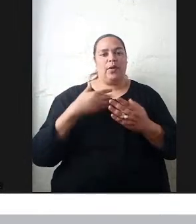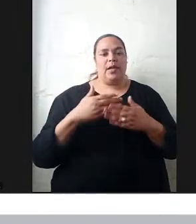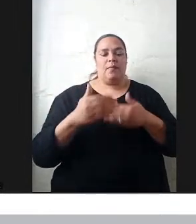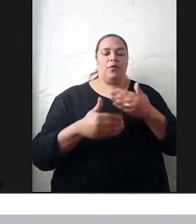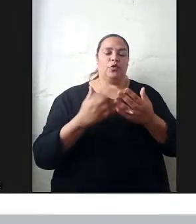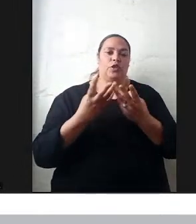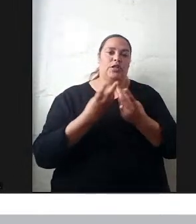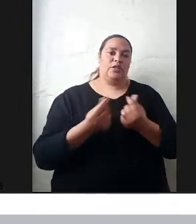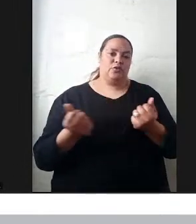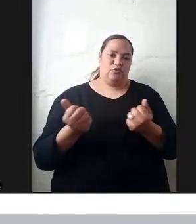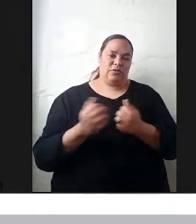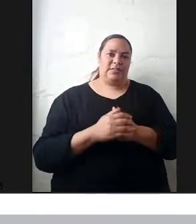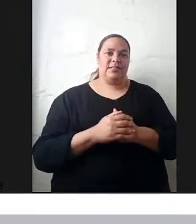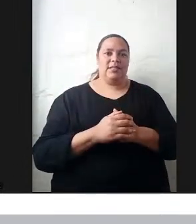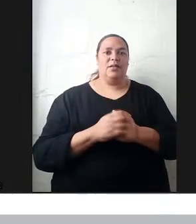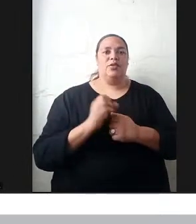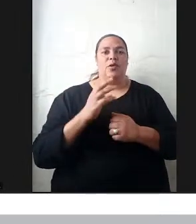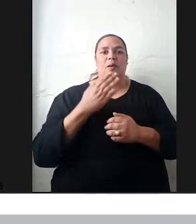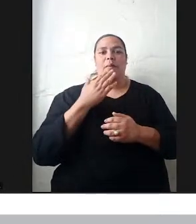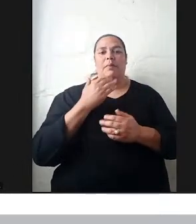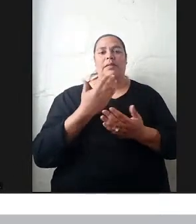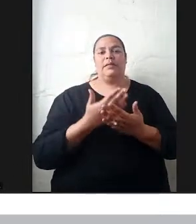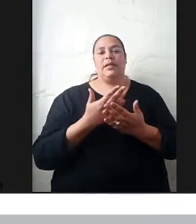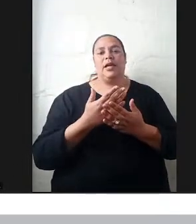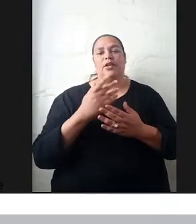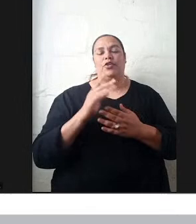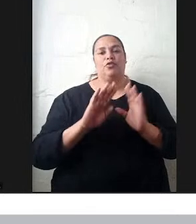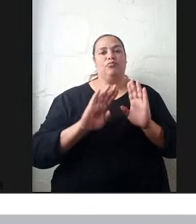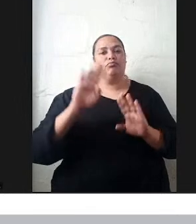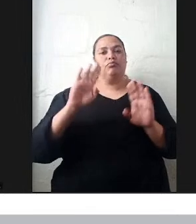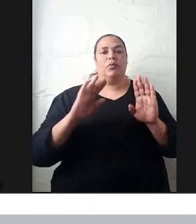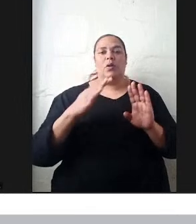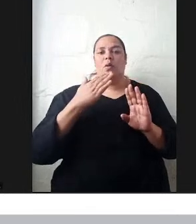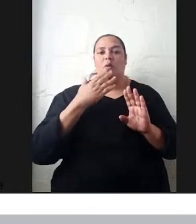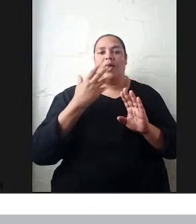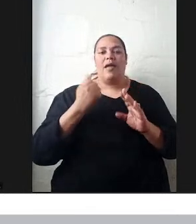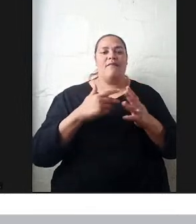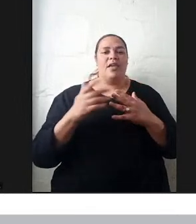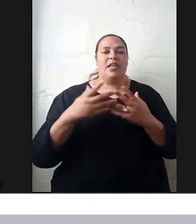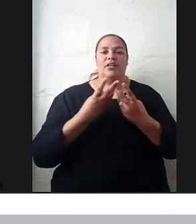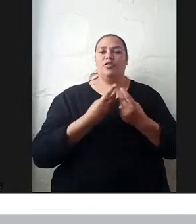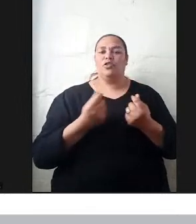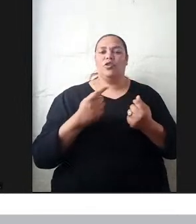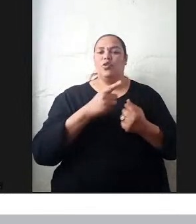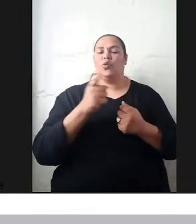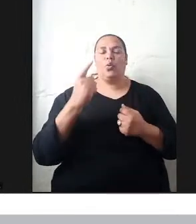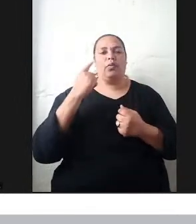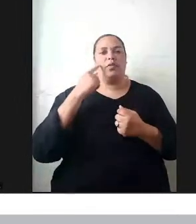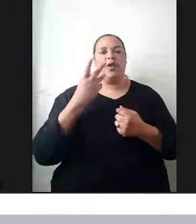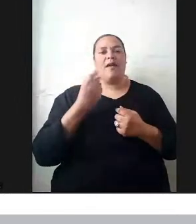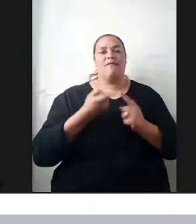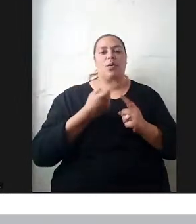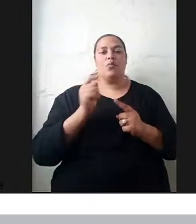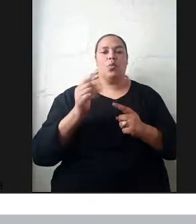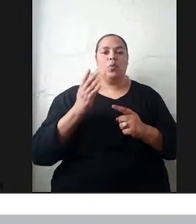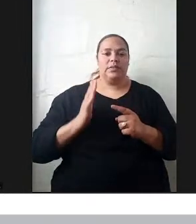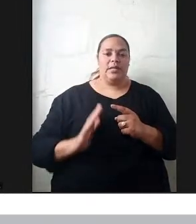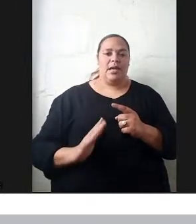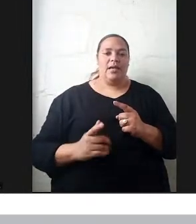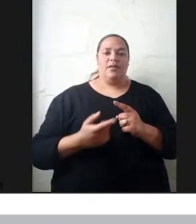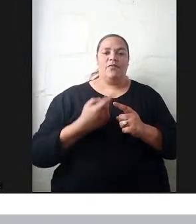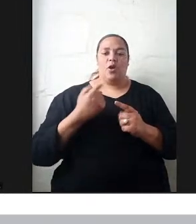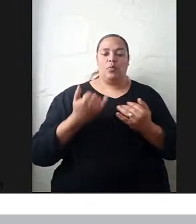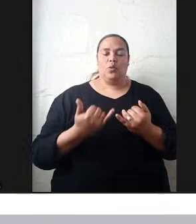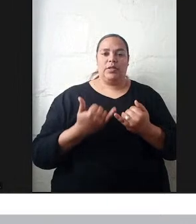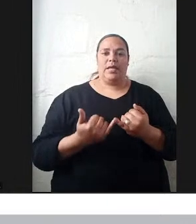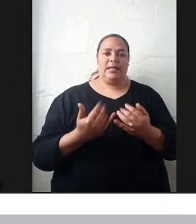resolutions. Please, can you raise your hand to indicate if there are any resolutions that you have from your side coming up from today's